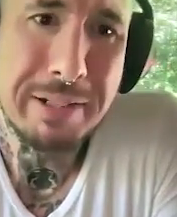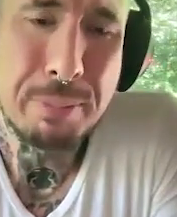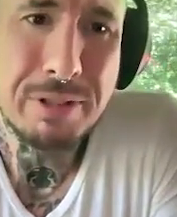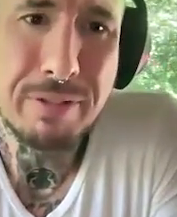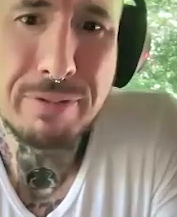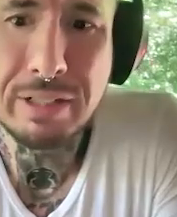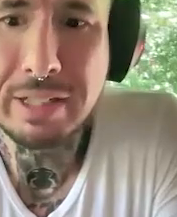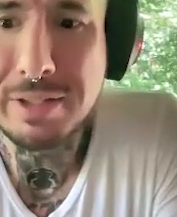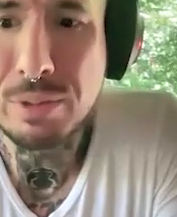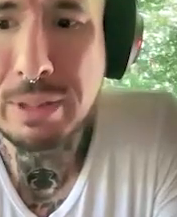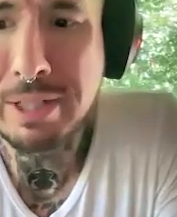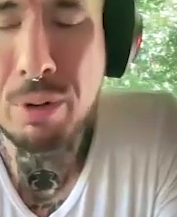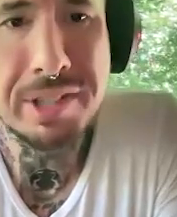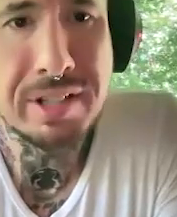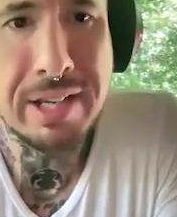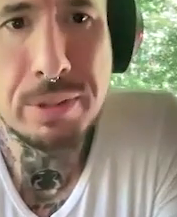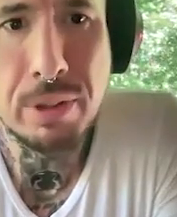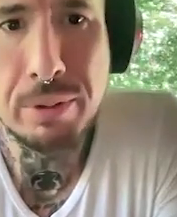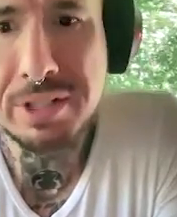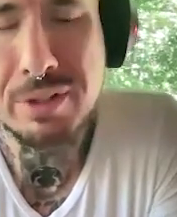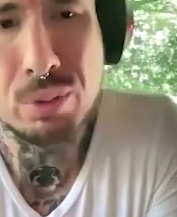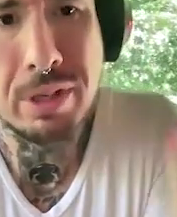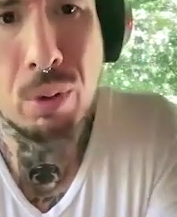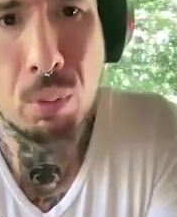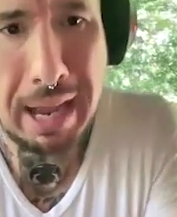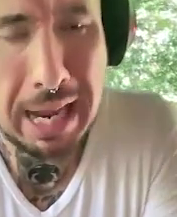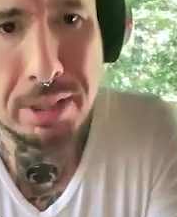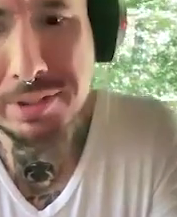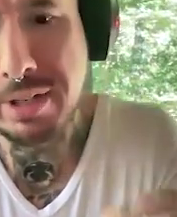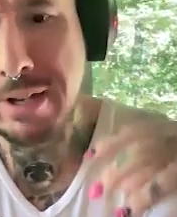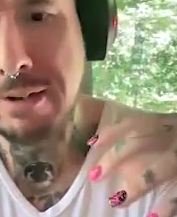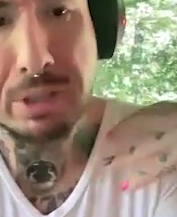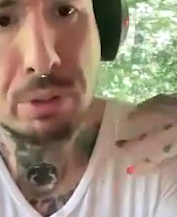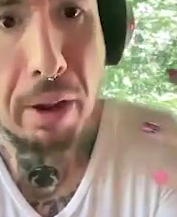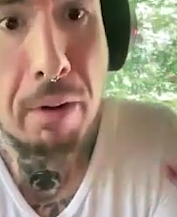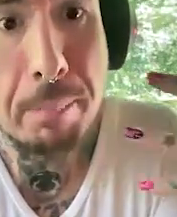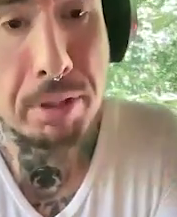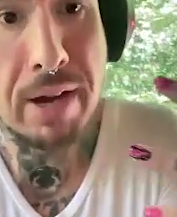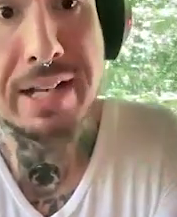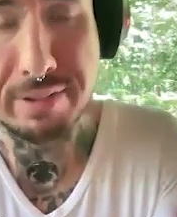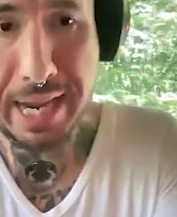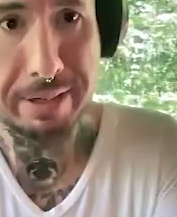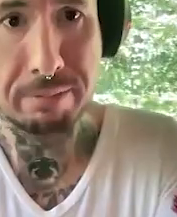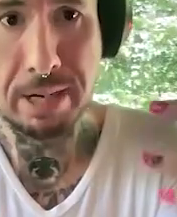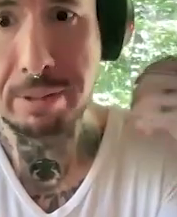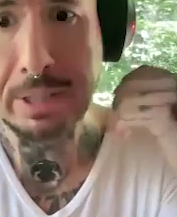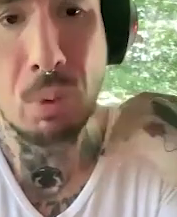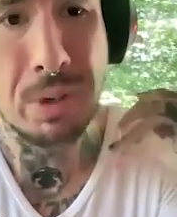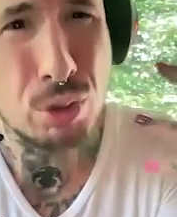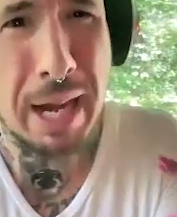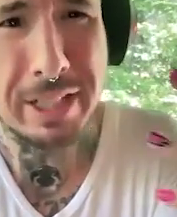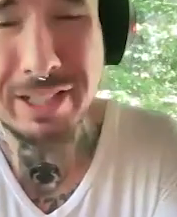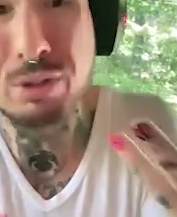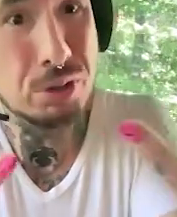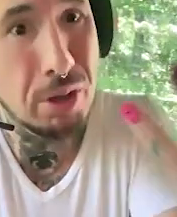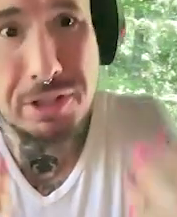youth, right? Especially for our kids. We know the science, we know the research, we know what happens when youth aren't provided that, right? We know